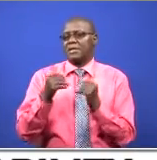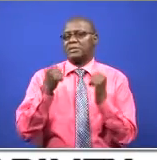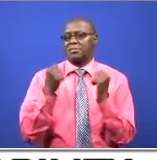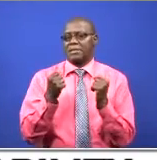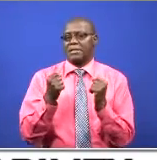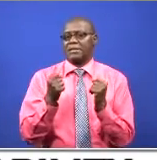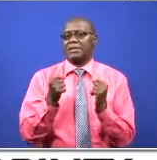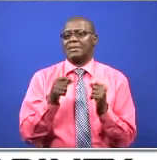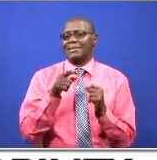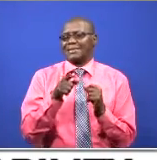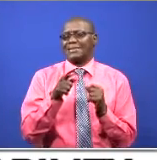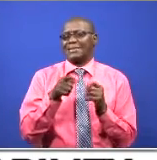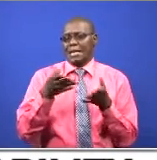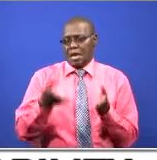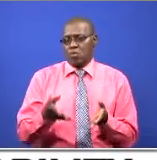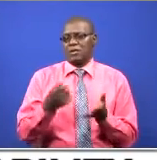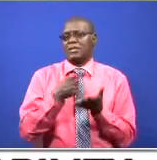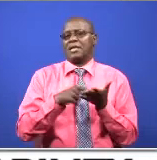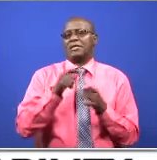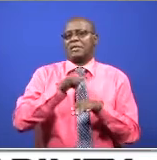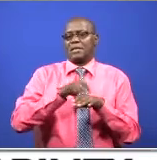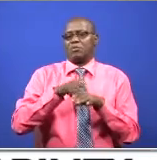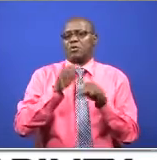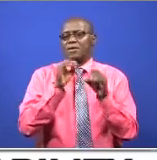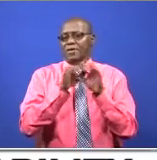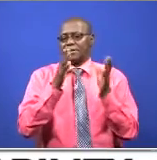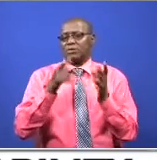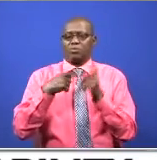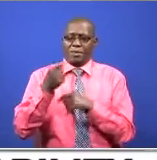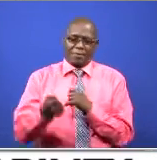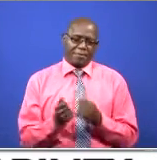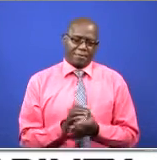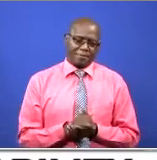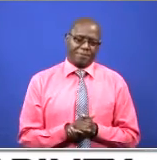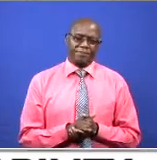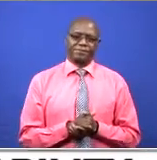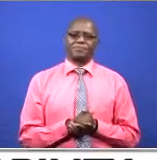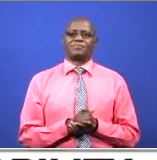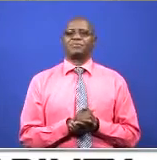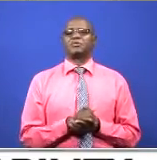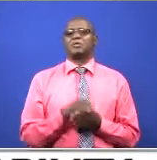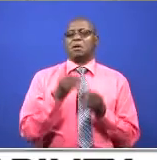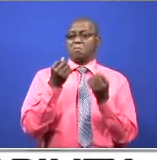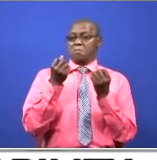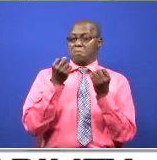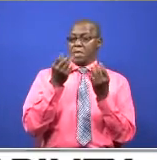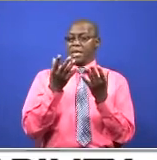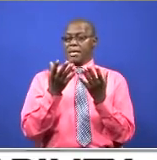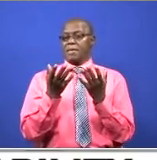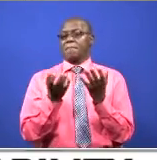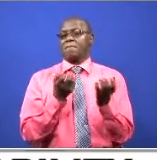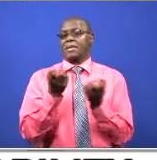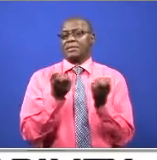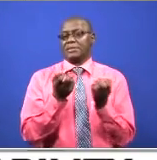So this is the right time for investors to buy, mm-hmm. Yes. Not many businesses are able to say what you said,